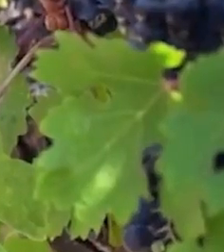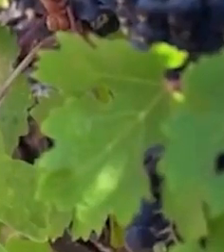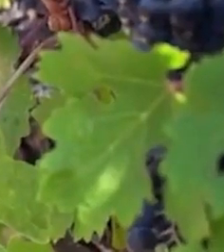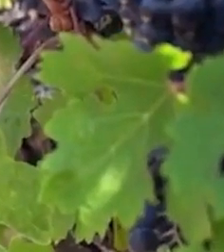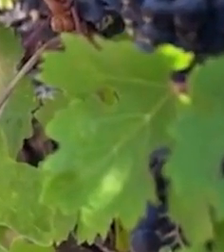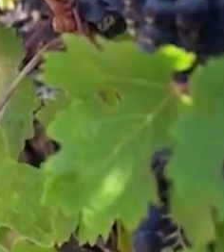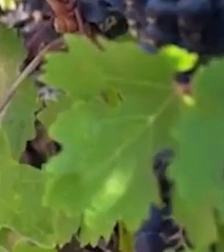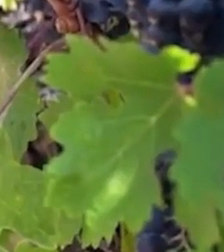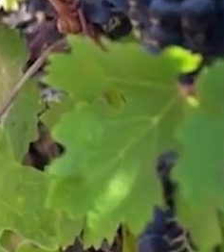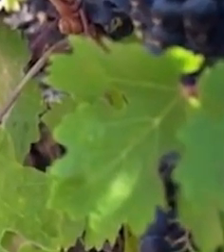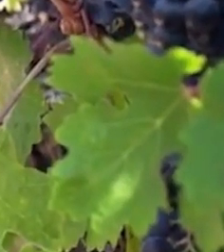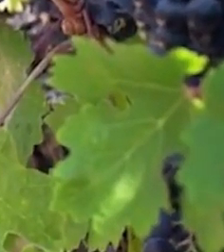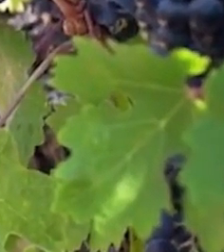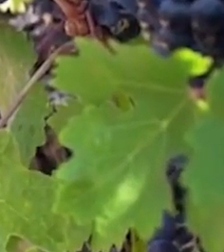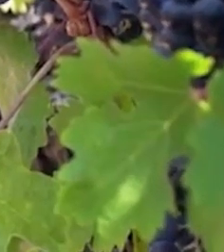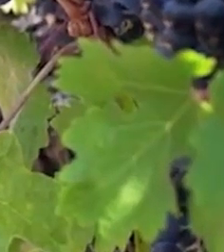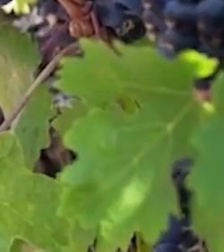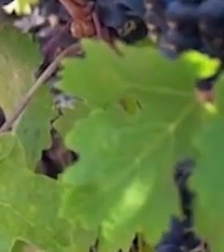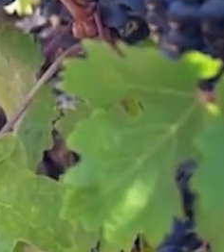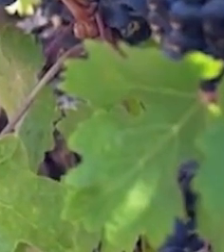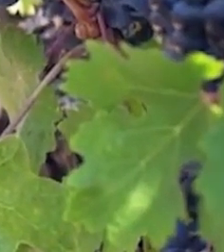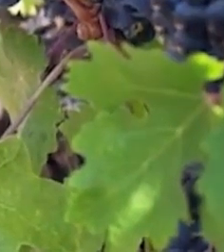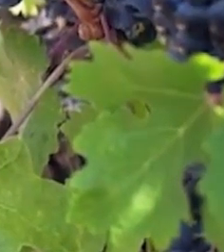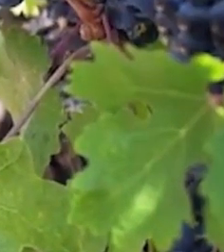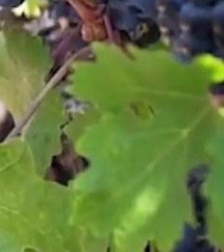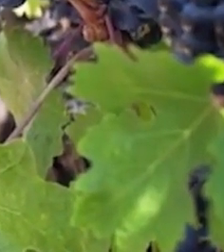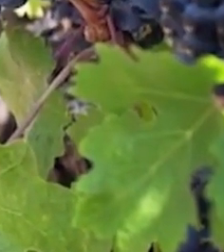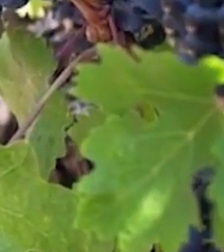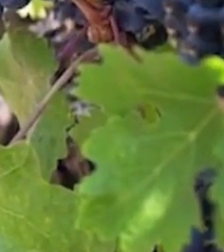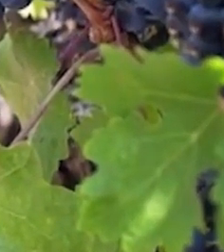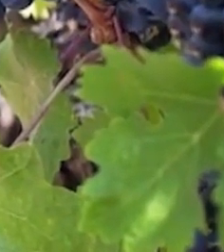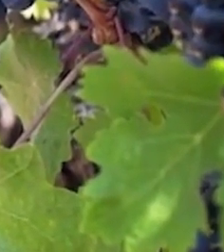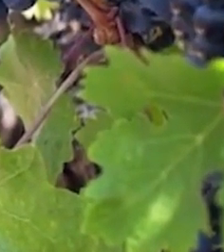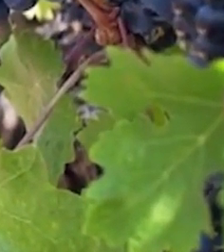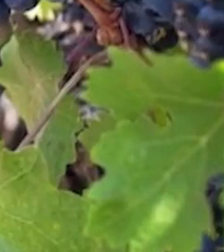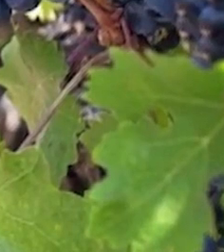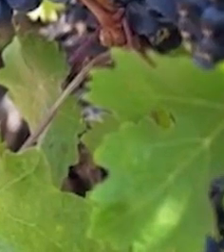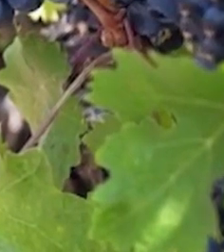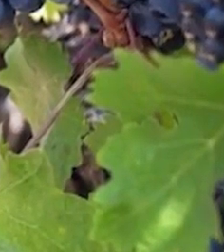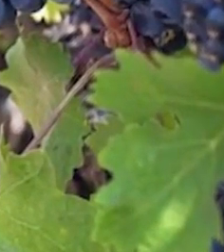see whether there were buds on the